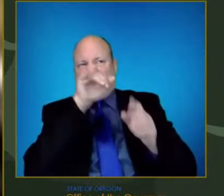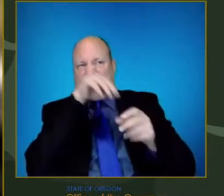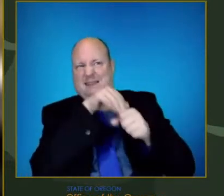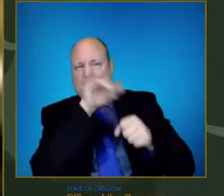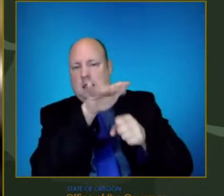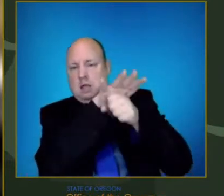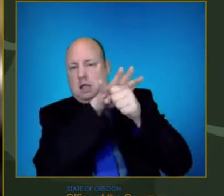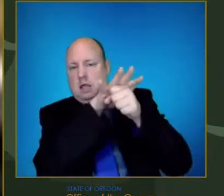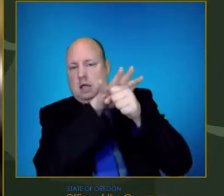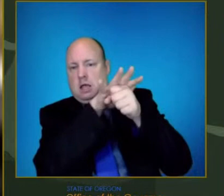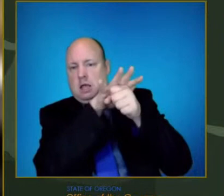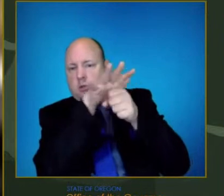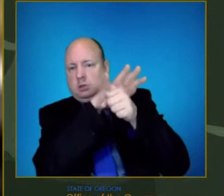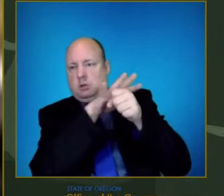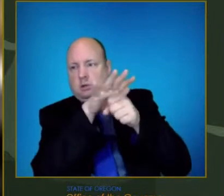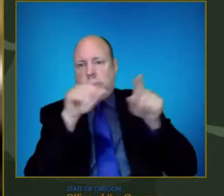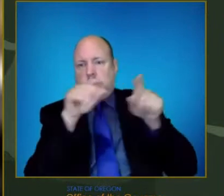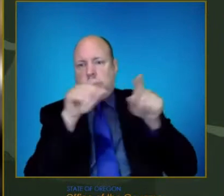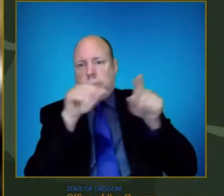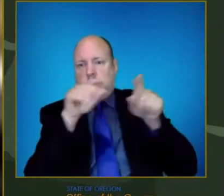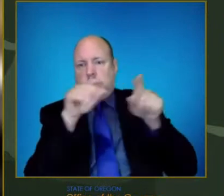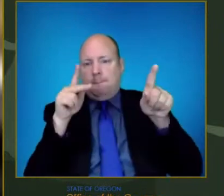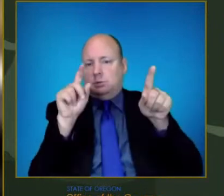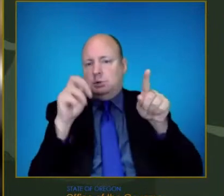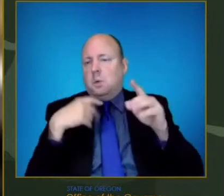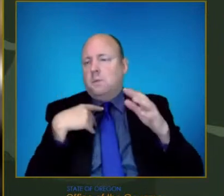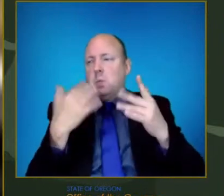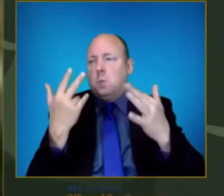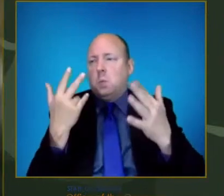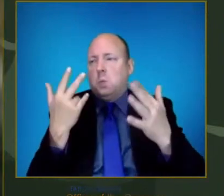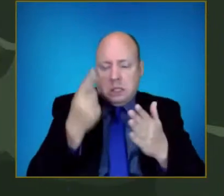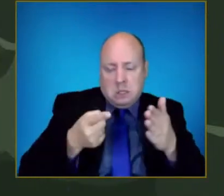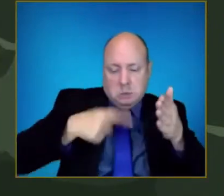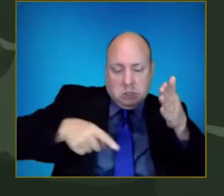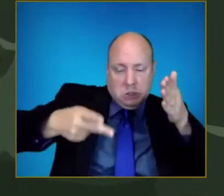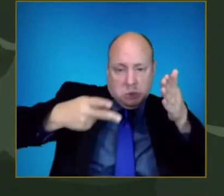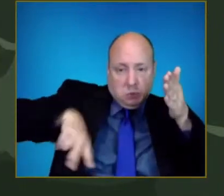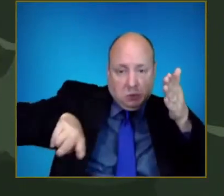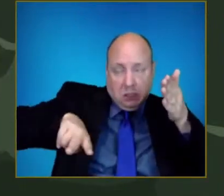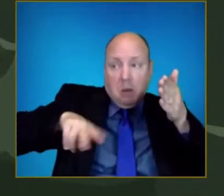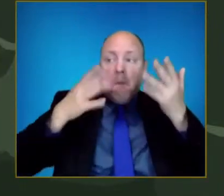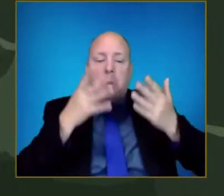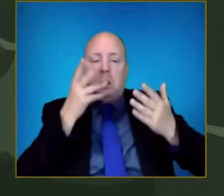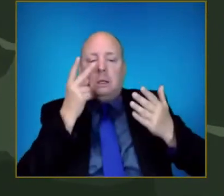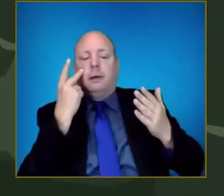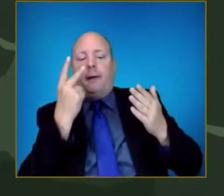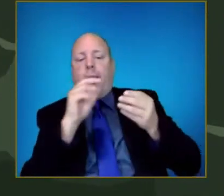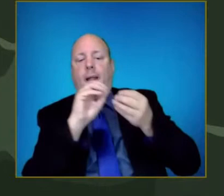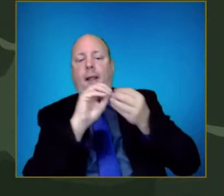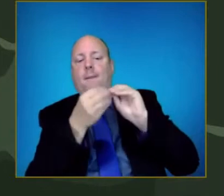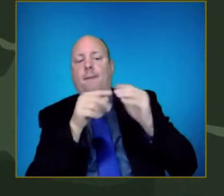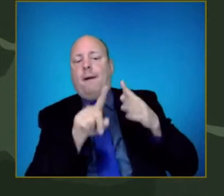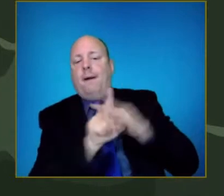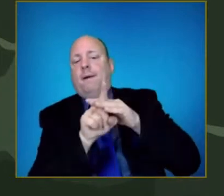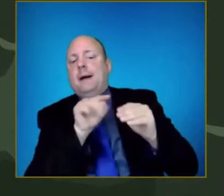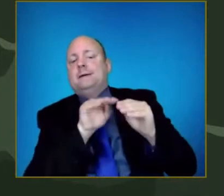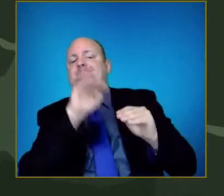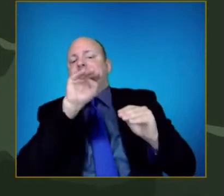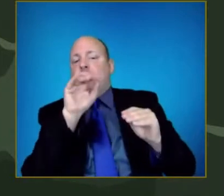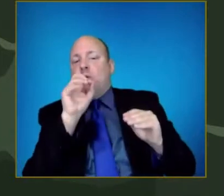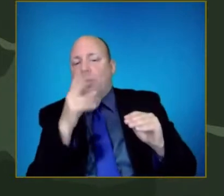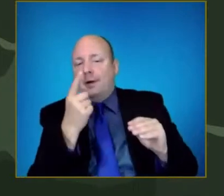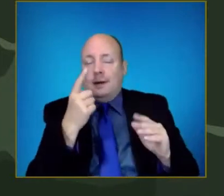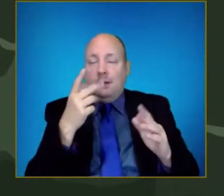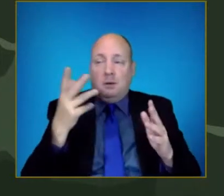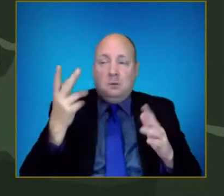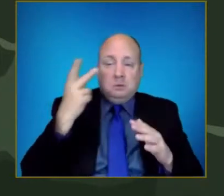full extent of that. Okay, thank you. Just really quickly, this might be for the governor or for Director Gill. We're